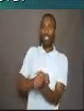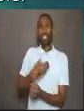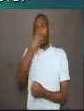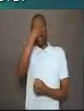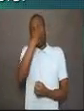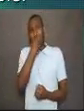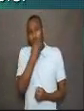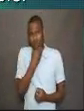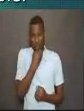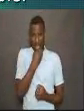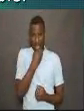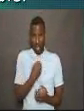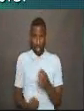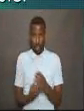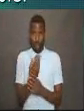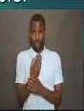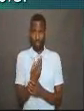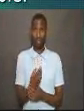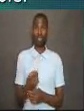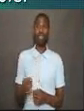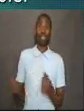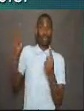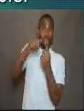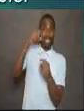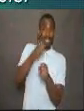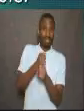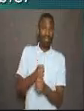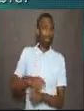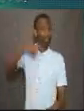source into work is not possible.